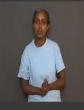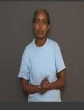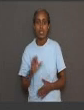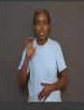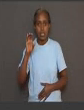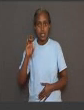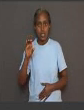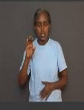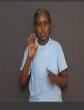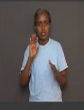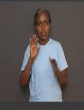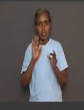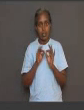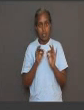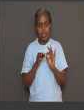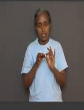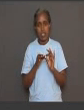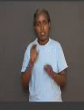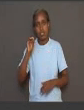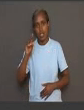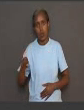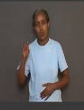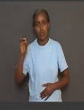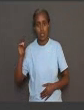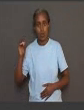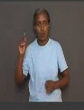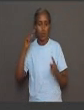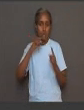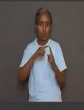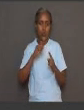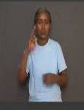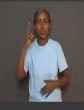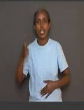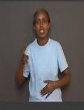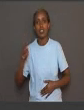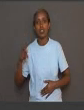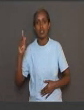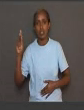C translates from 0, 0 to hk.